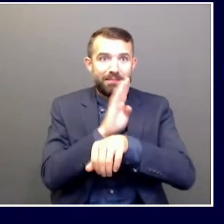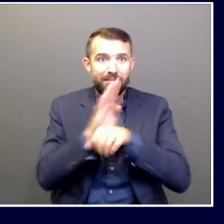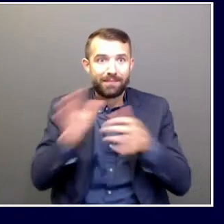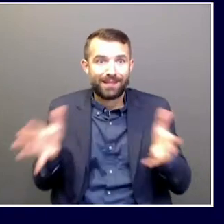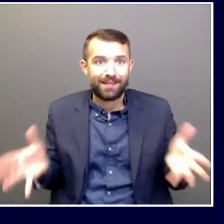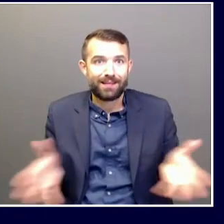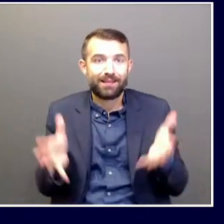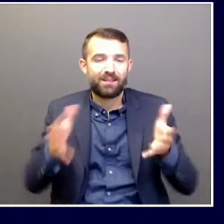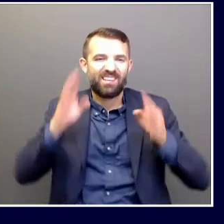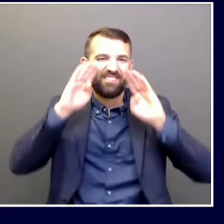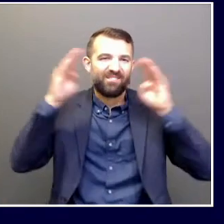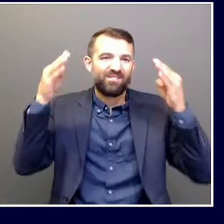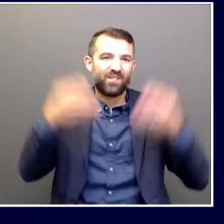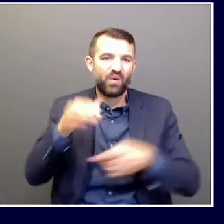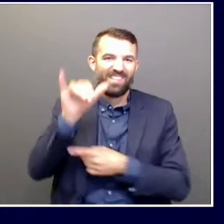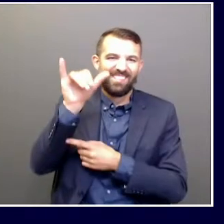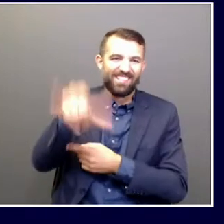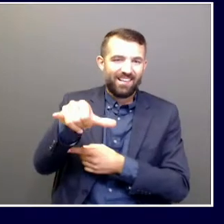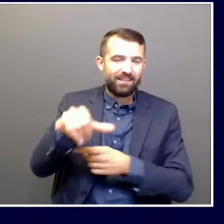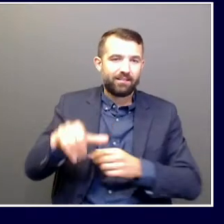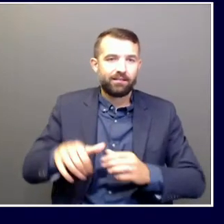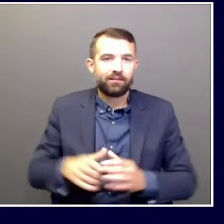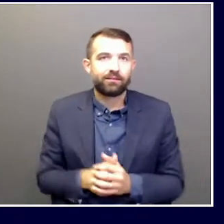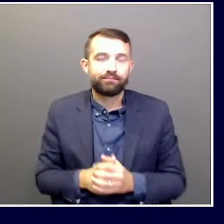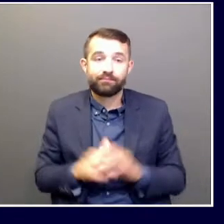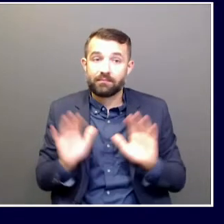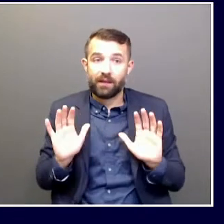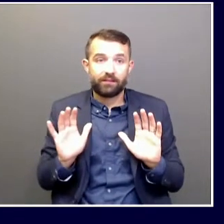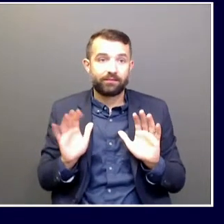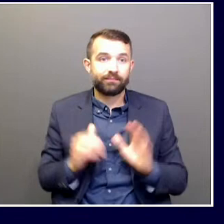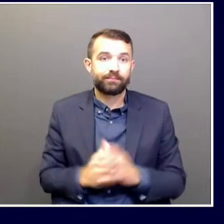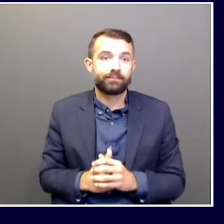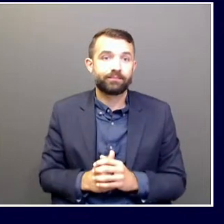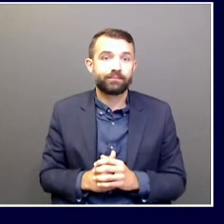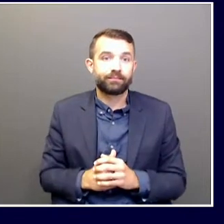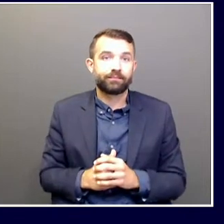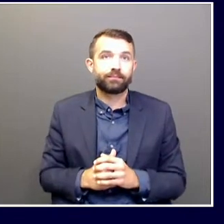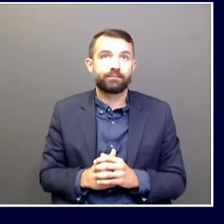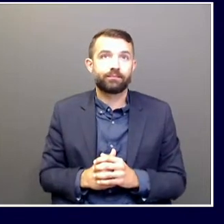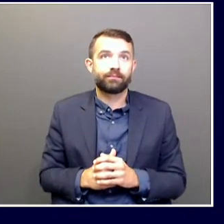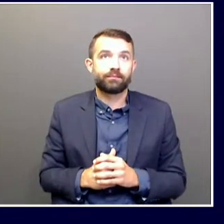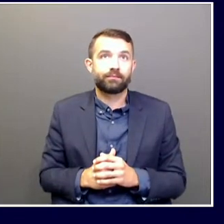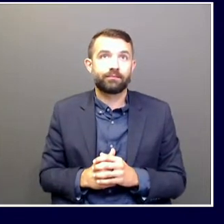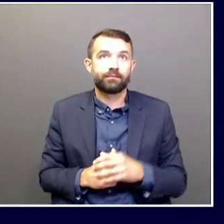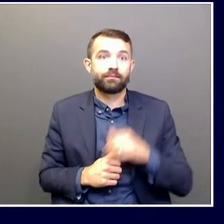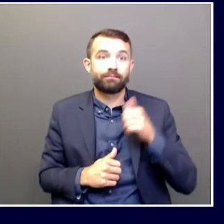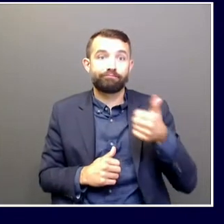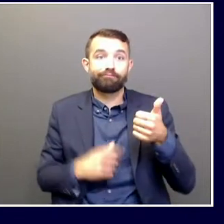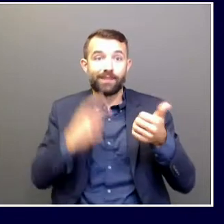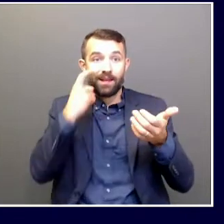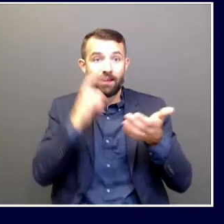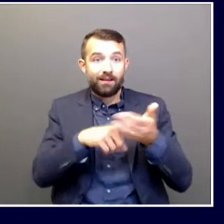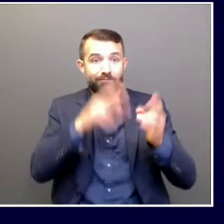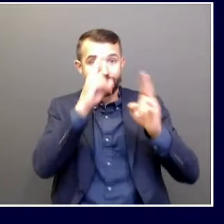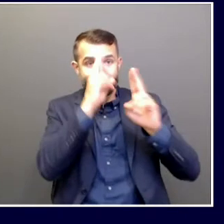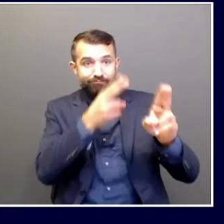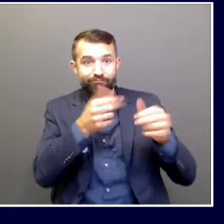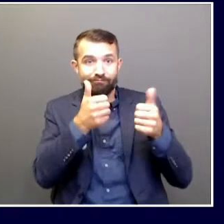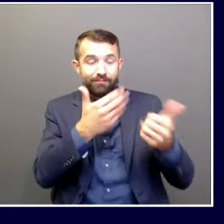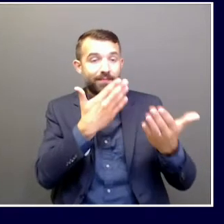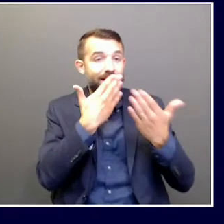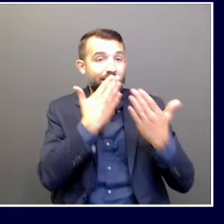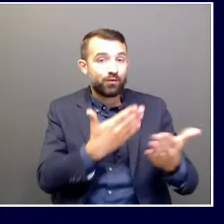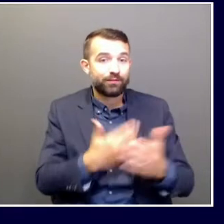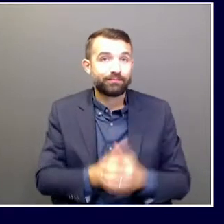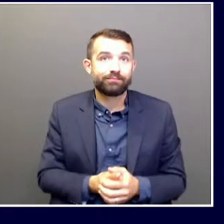on right now, and really nothing else. Okay, I commend you and I thank you for your trying to get more people